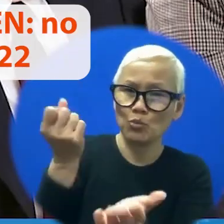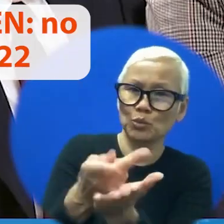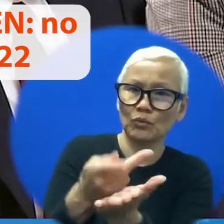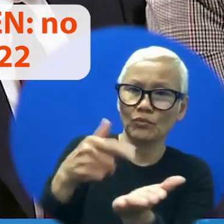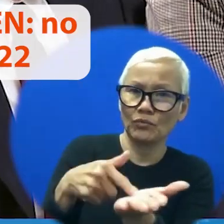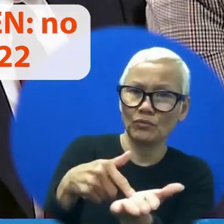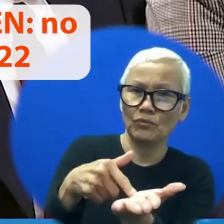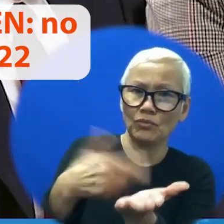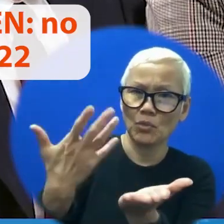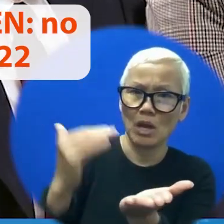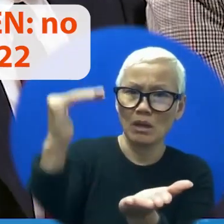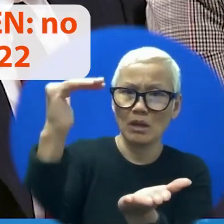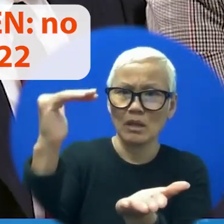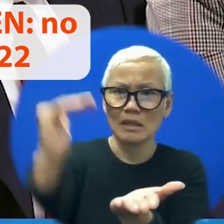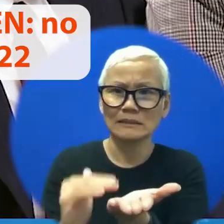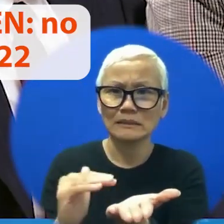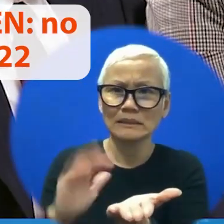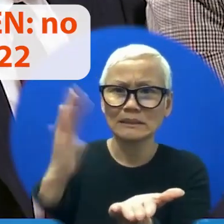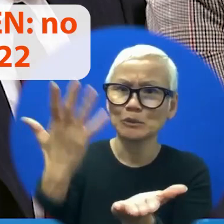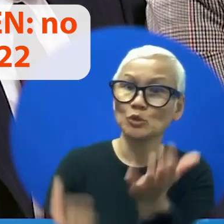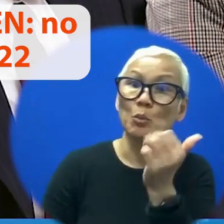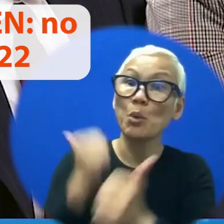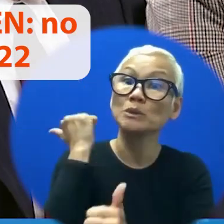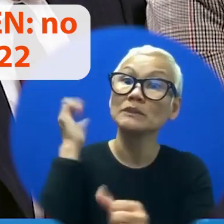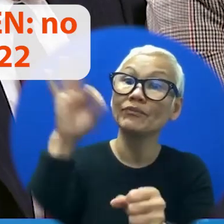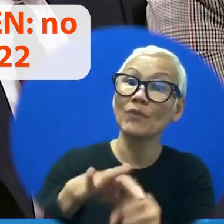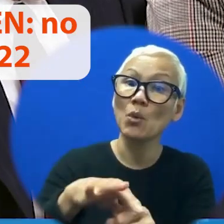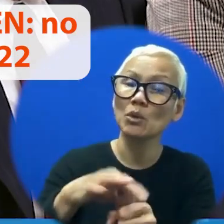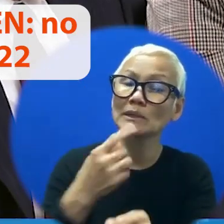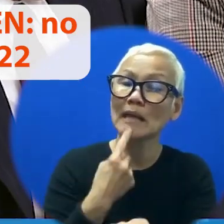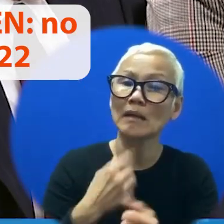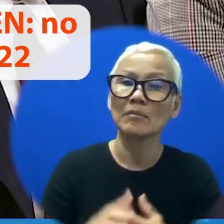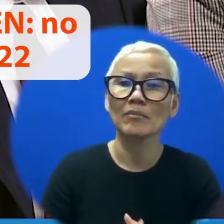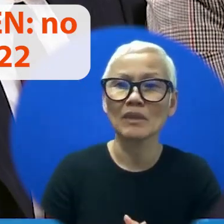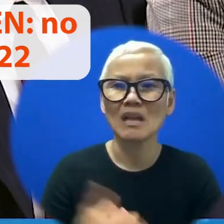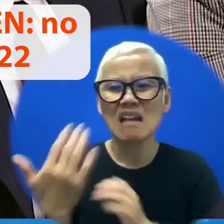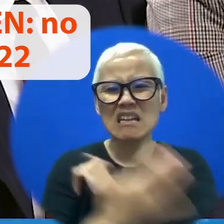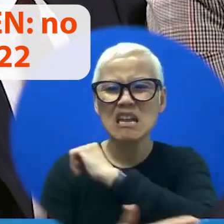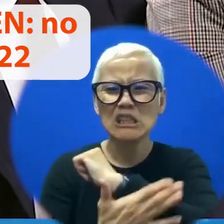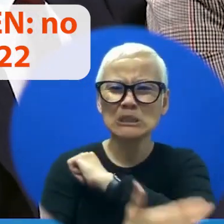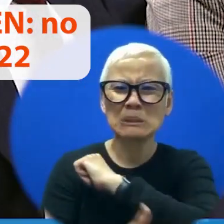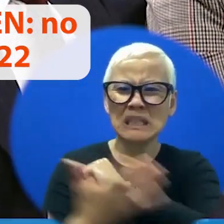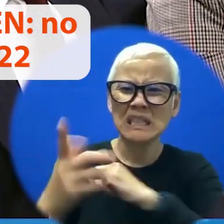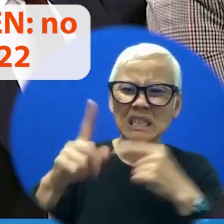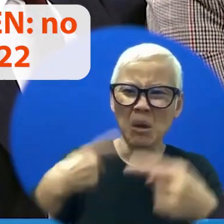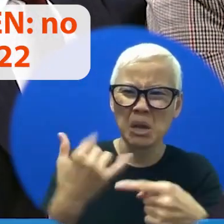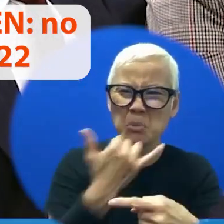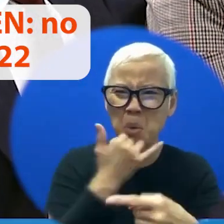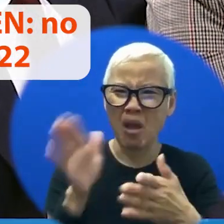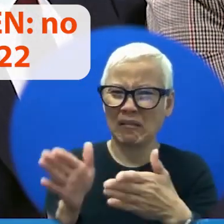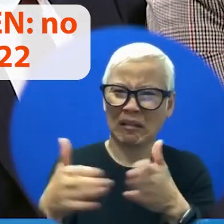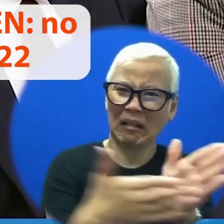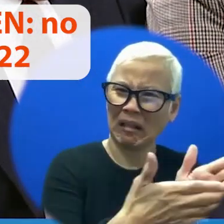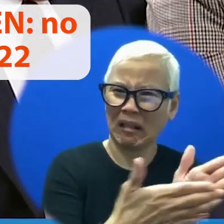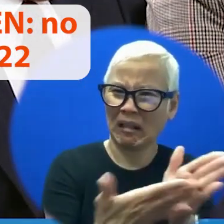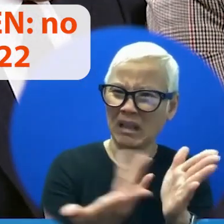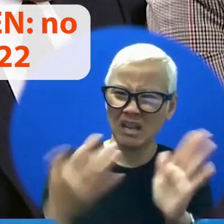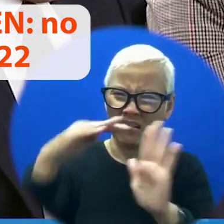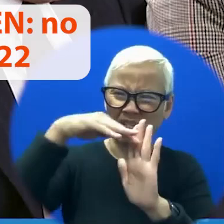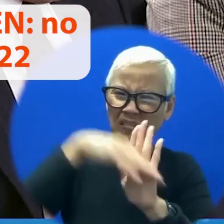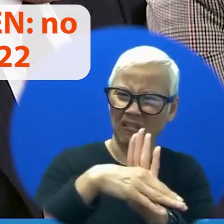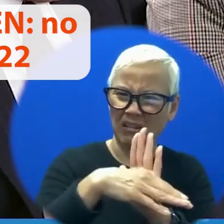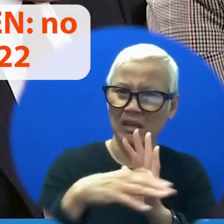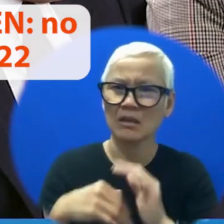still low. An overwhelming majority of voters in exit polls said the country's headed in the wrong direction, especially